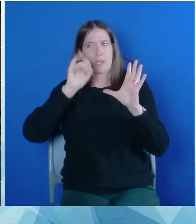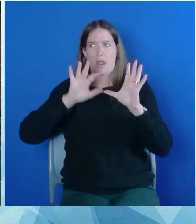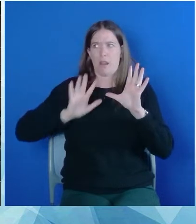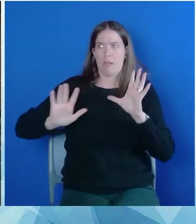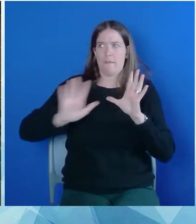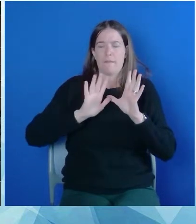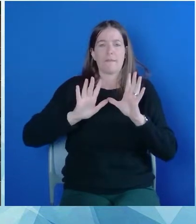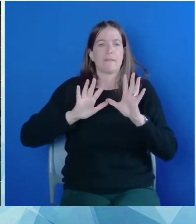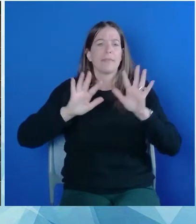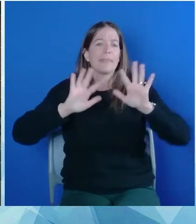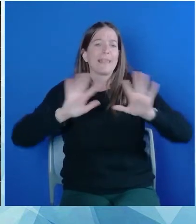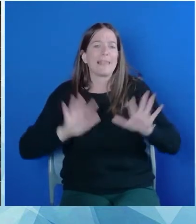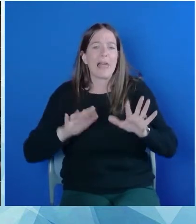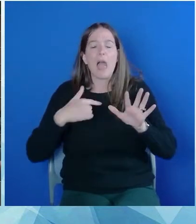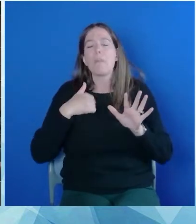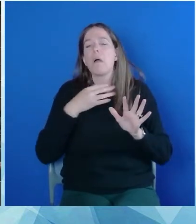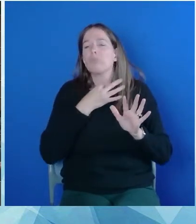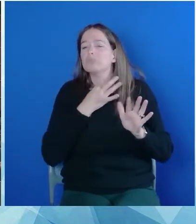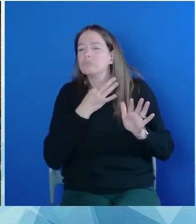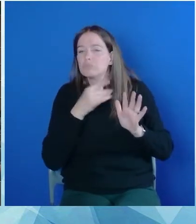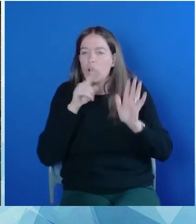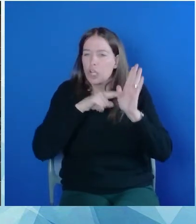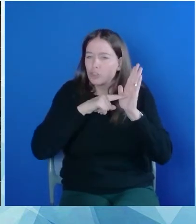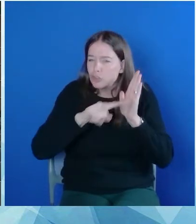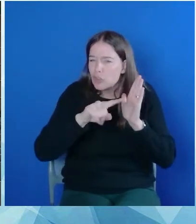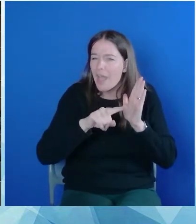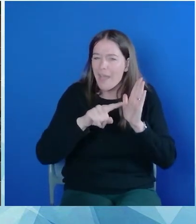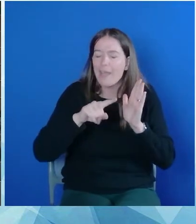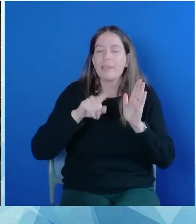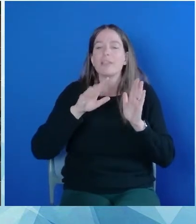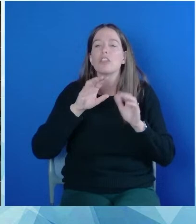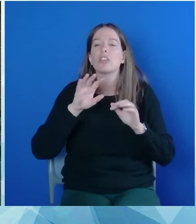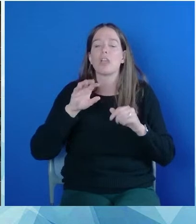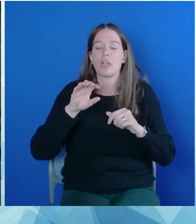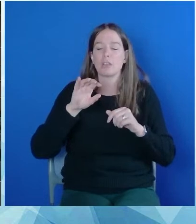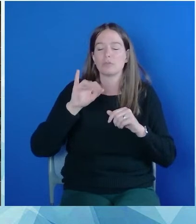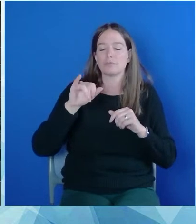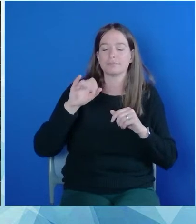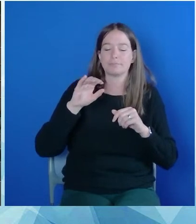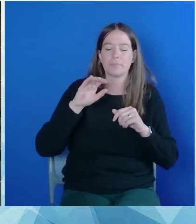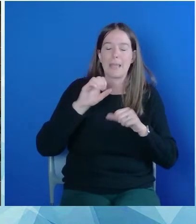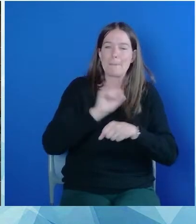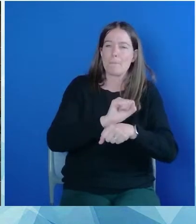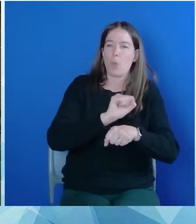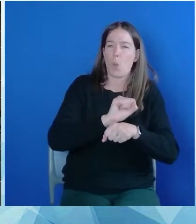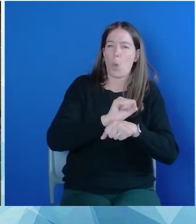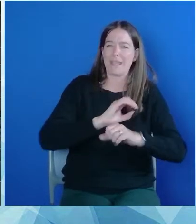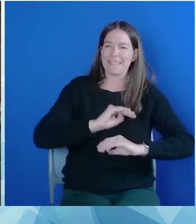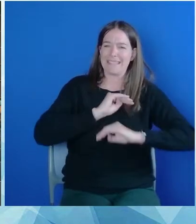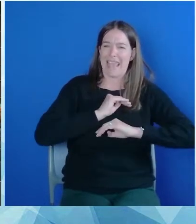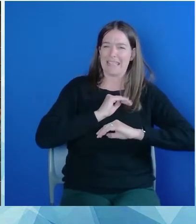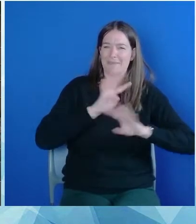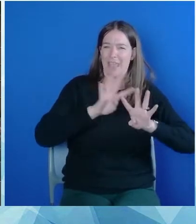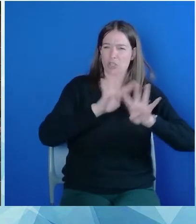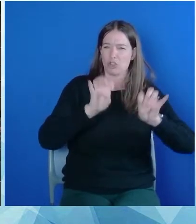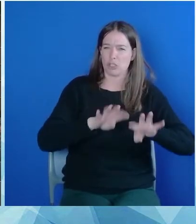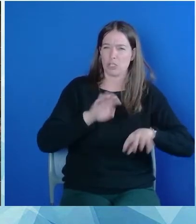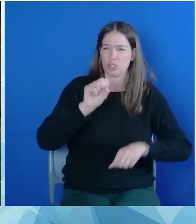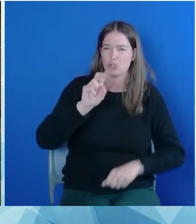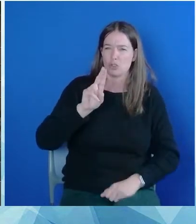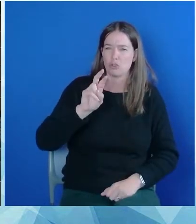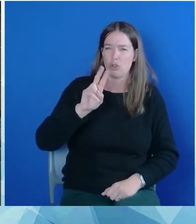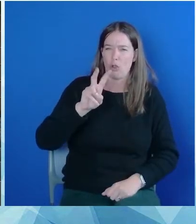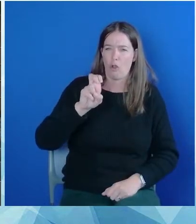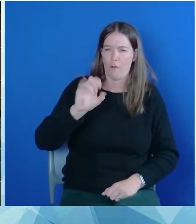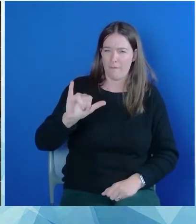was administered before I was an employee here at ASDB. But, it was very insightful, right? And there were several